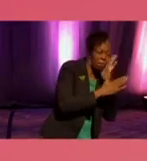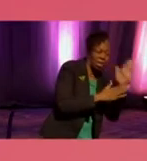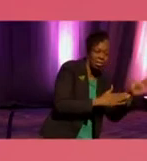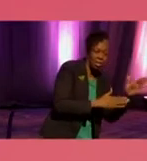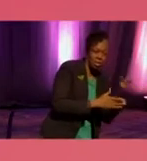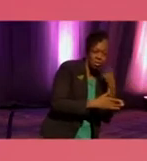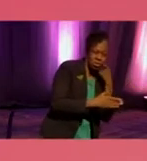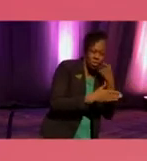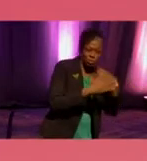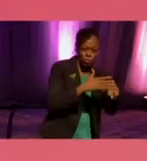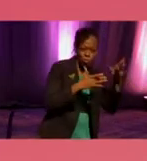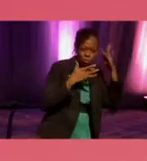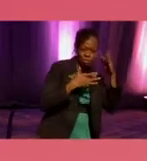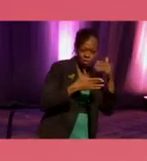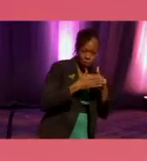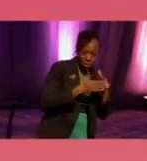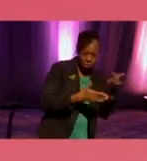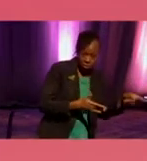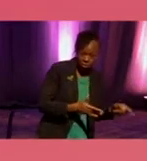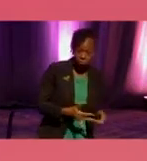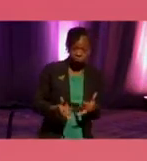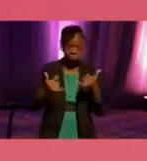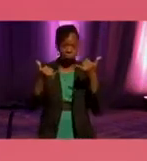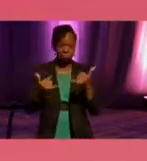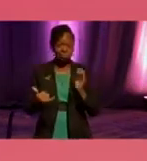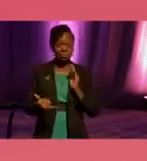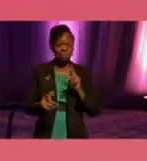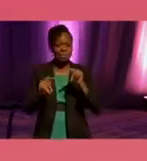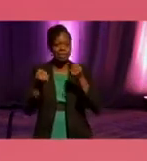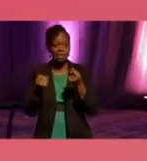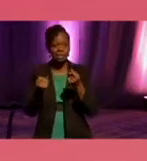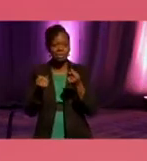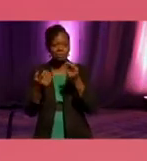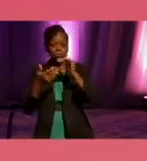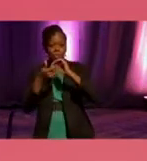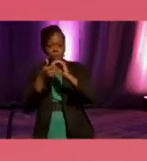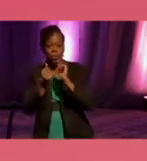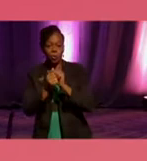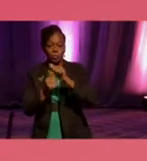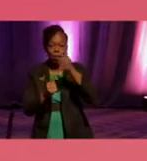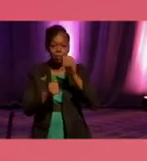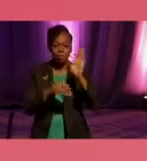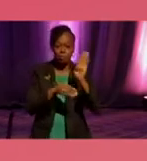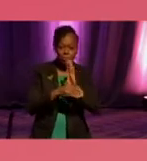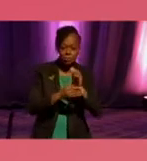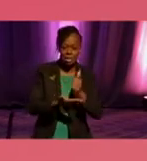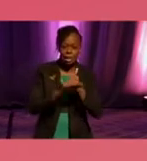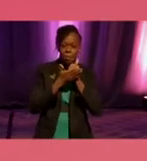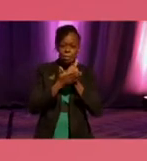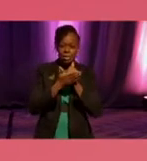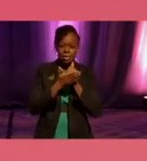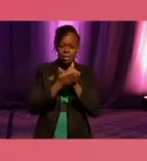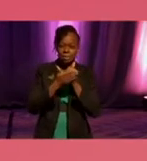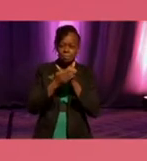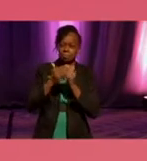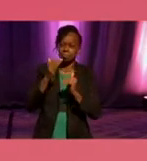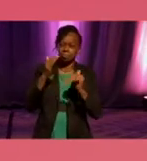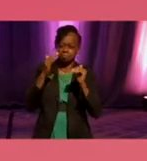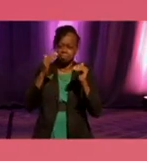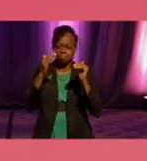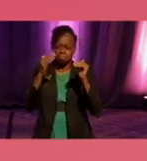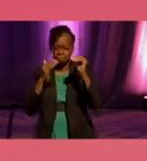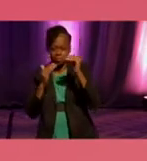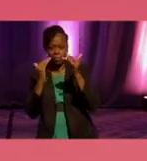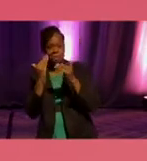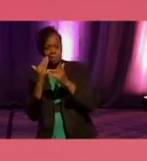with a company to leverage technology to help to address this use. So we've had some